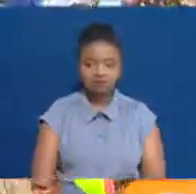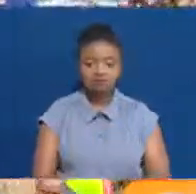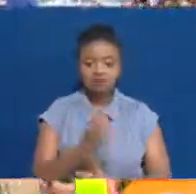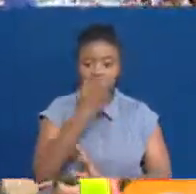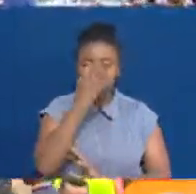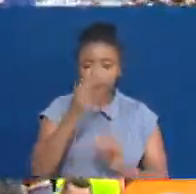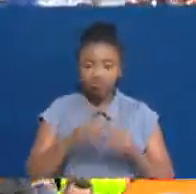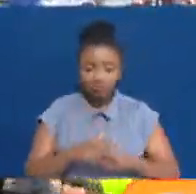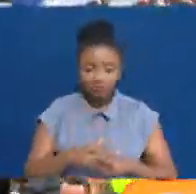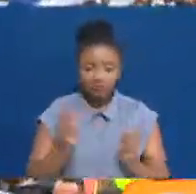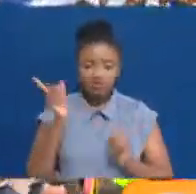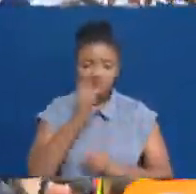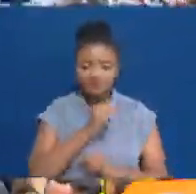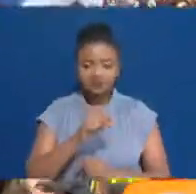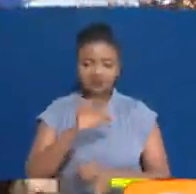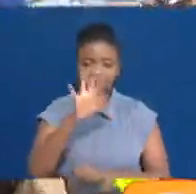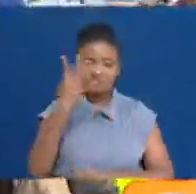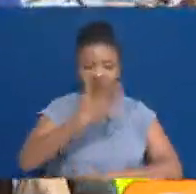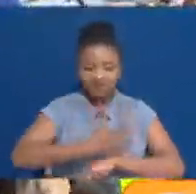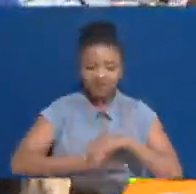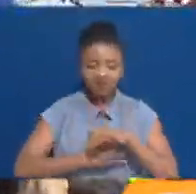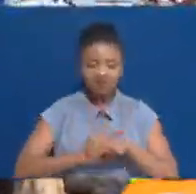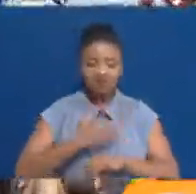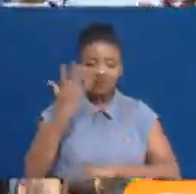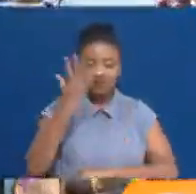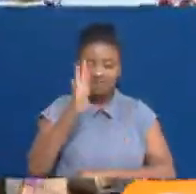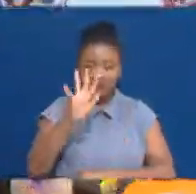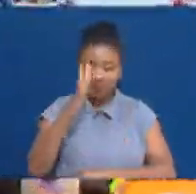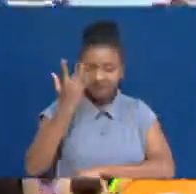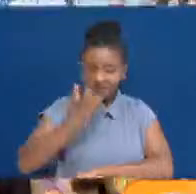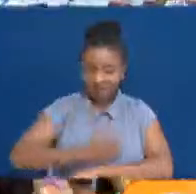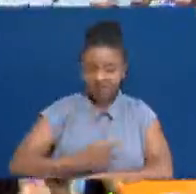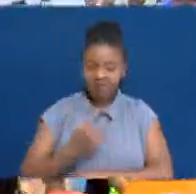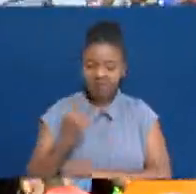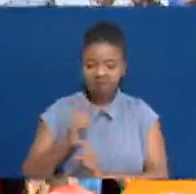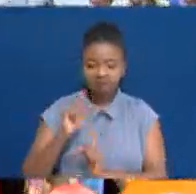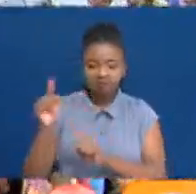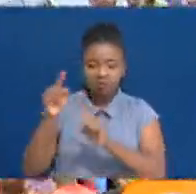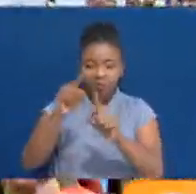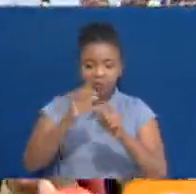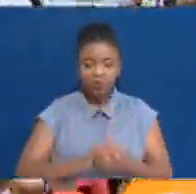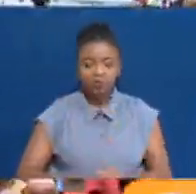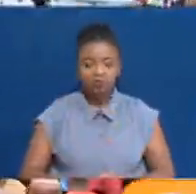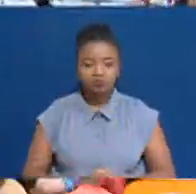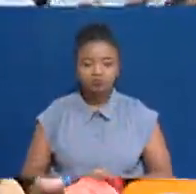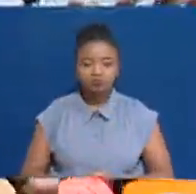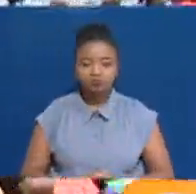of the Mount Kenya region in a tour that has been fashioned as a development tour, but